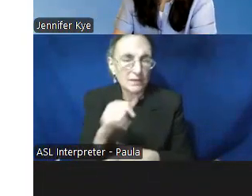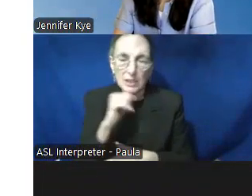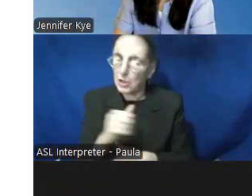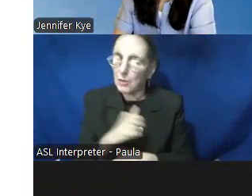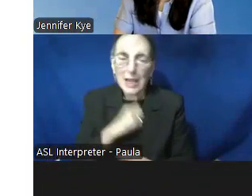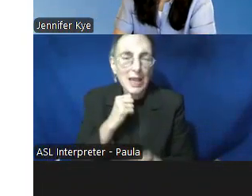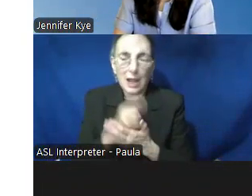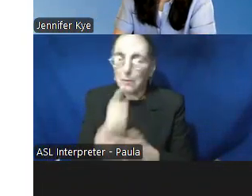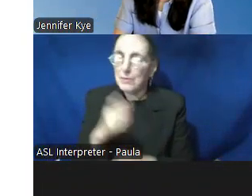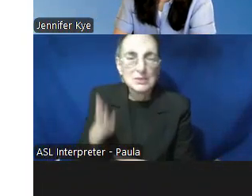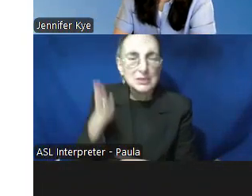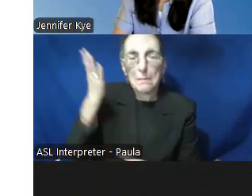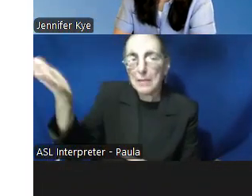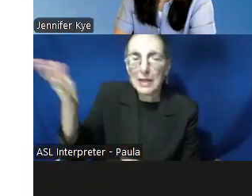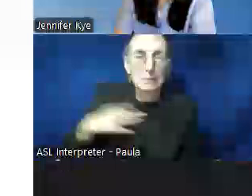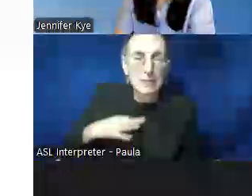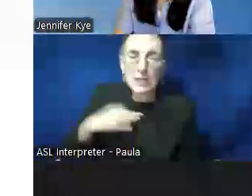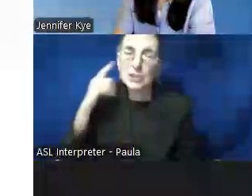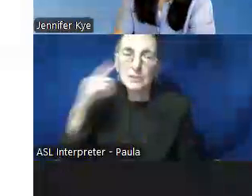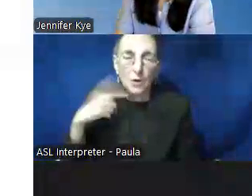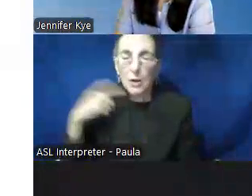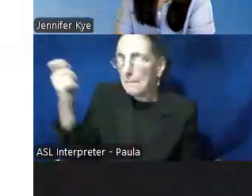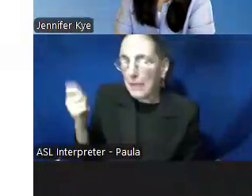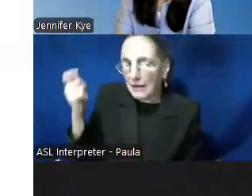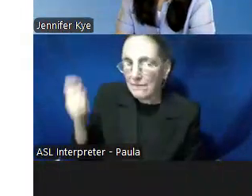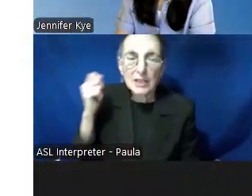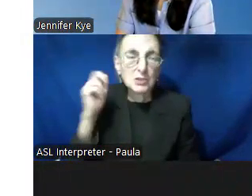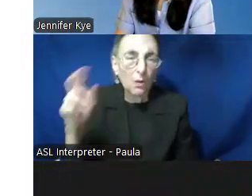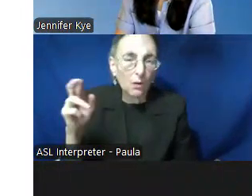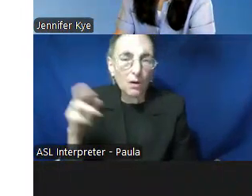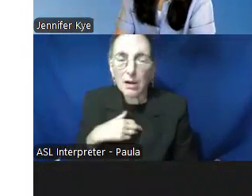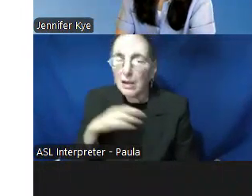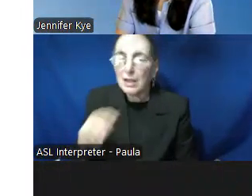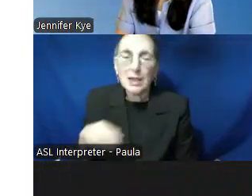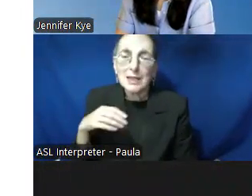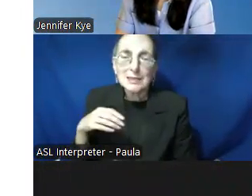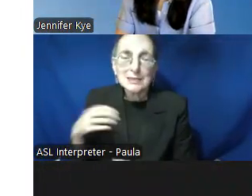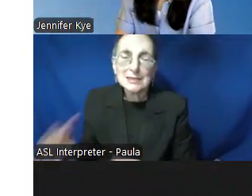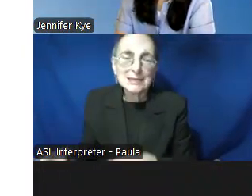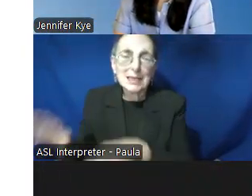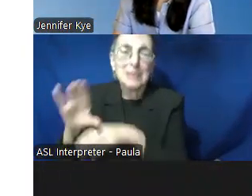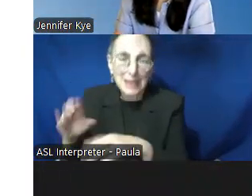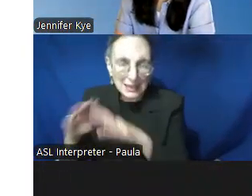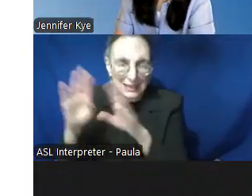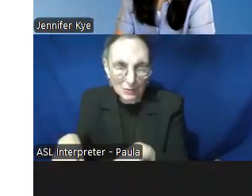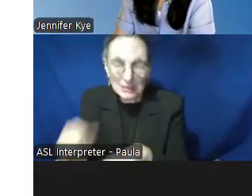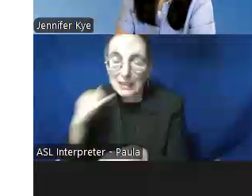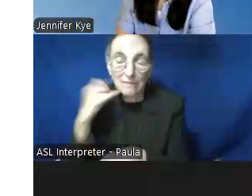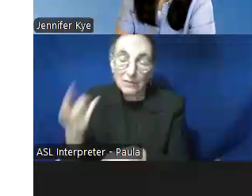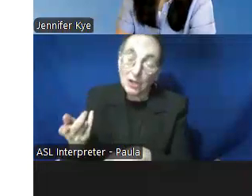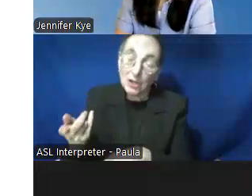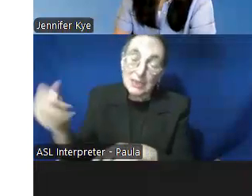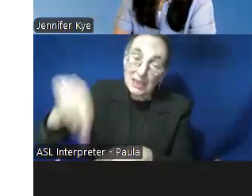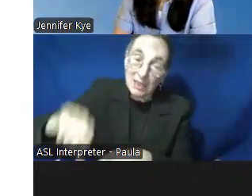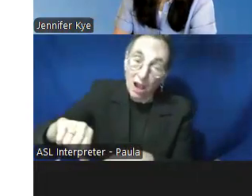public benefits or subsidized housing, although if the client is denied, the legal aid program can usually help at that